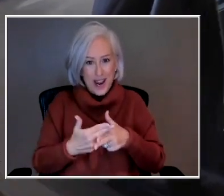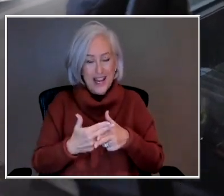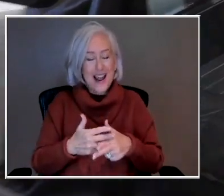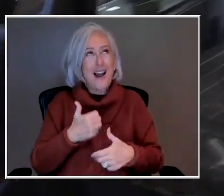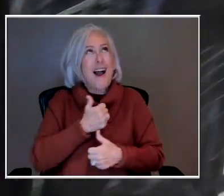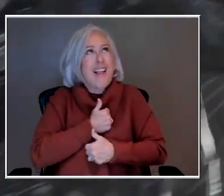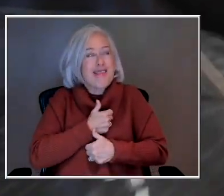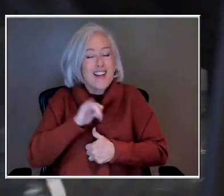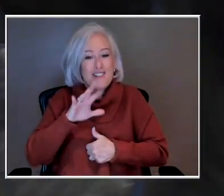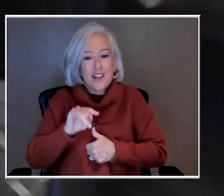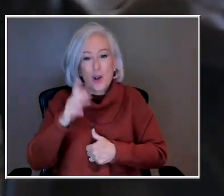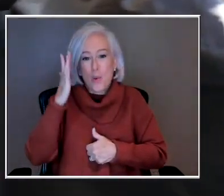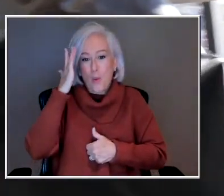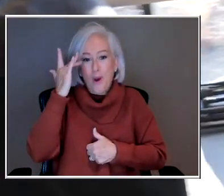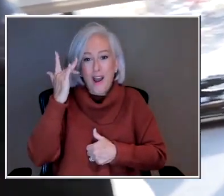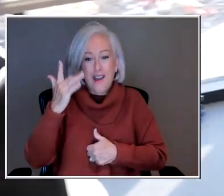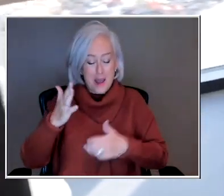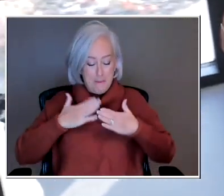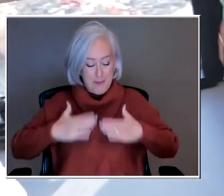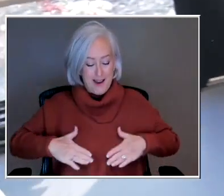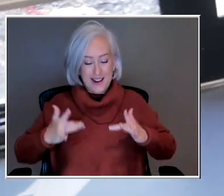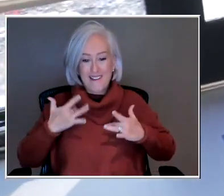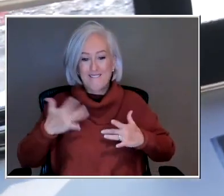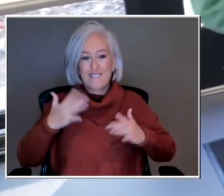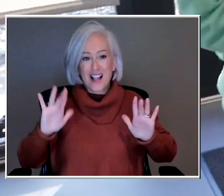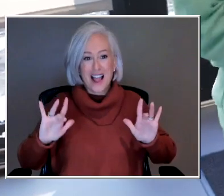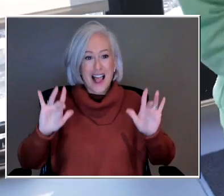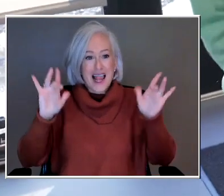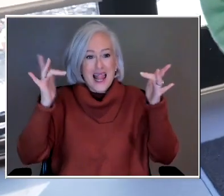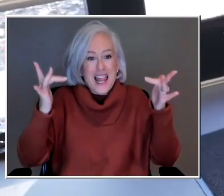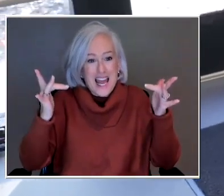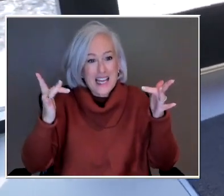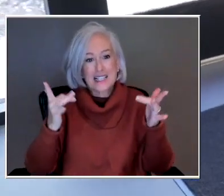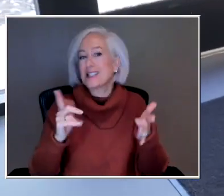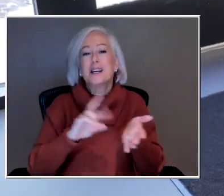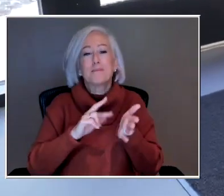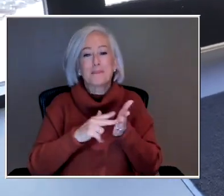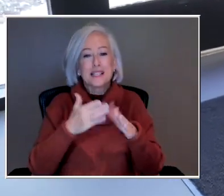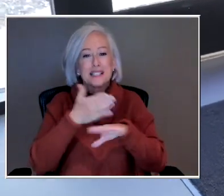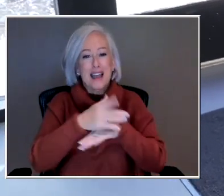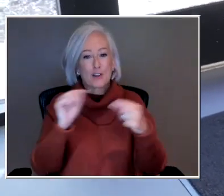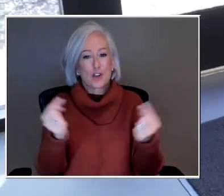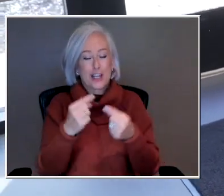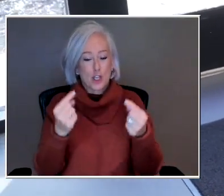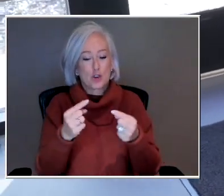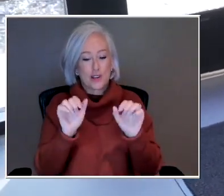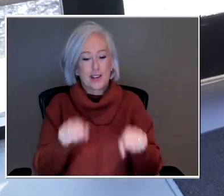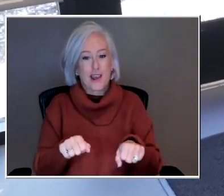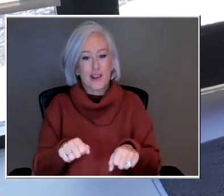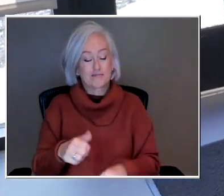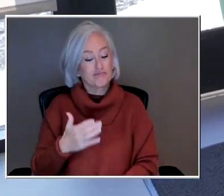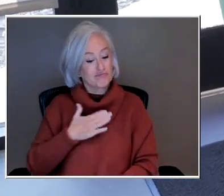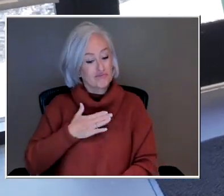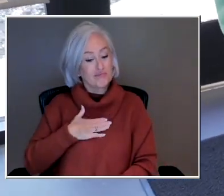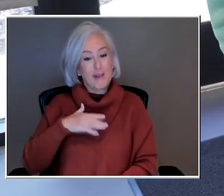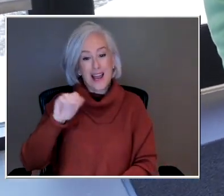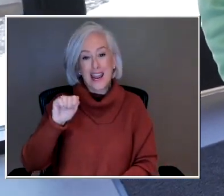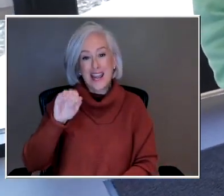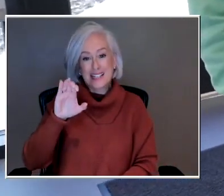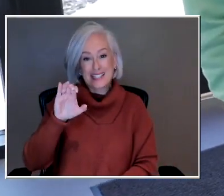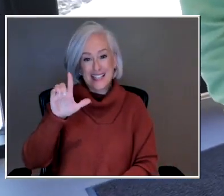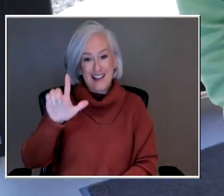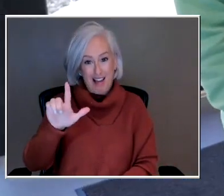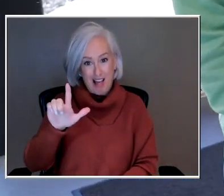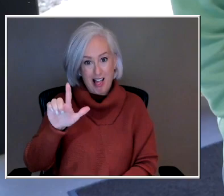it's really good when you're coming back from an injury, and you could probably speak more on that. Yeah, having done my ACL, it's something I used a lot, and it's